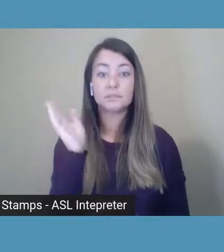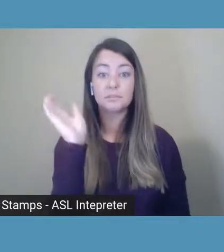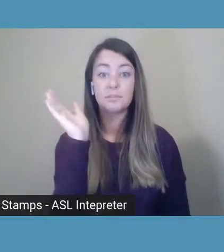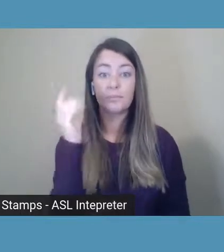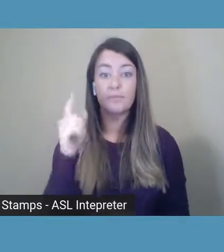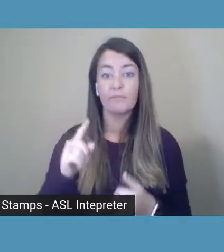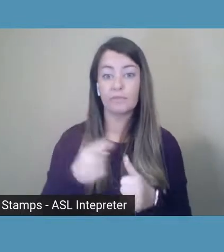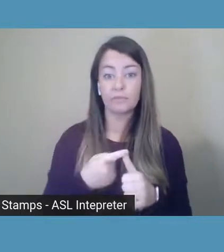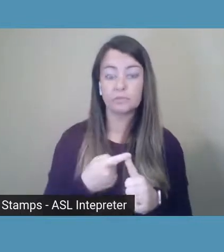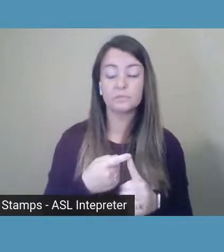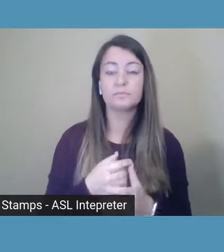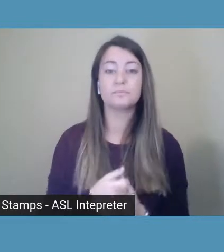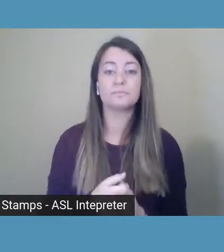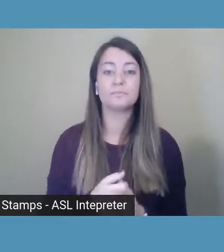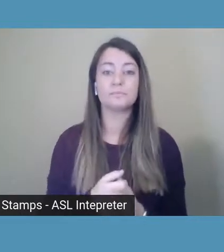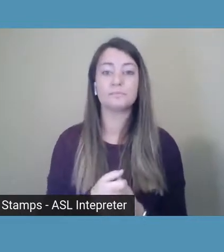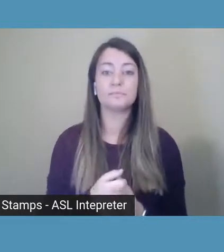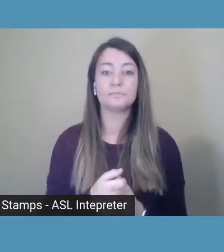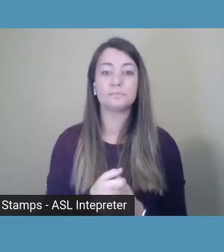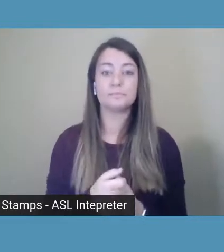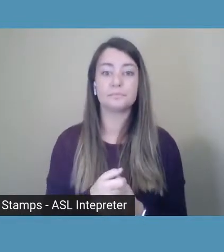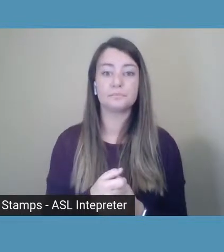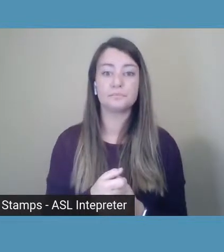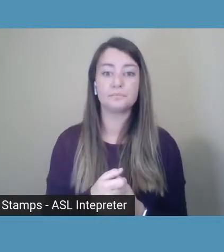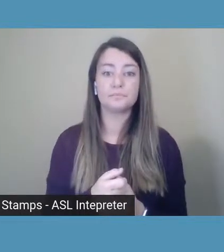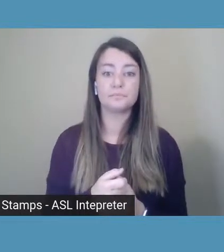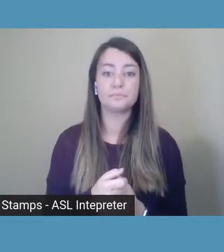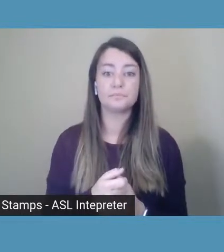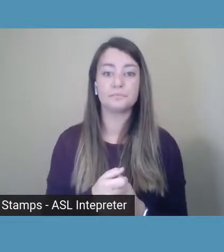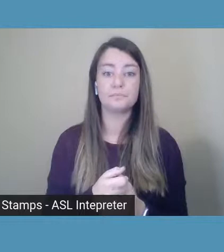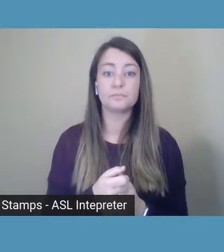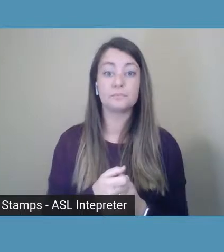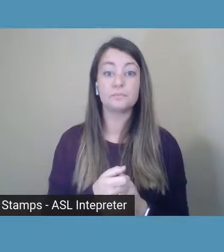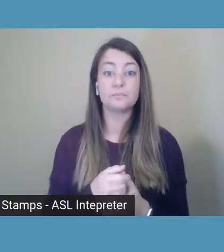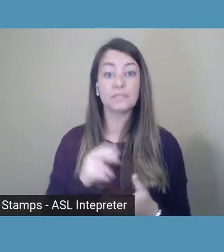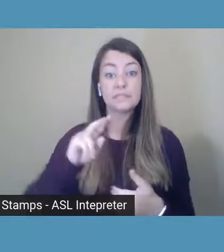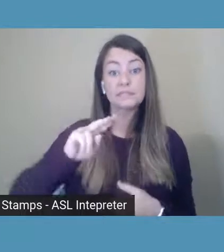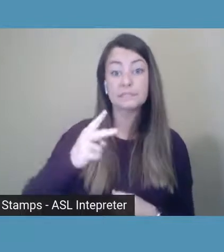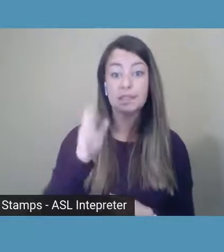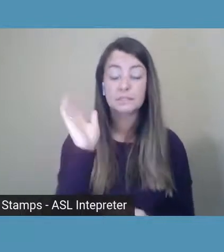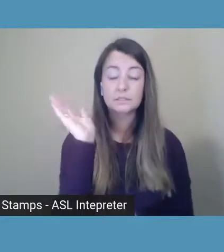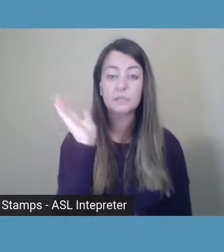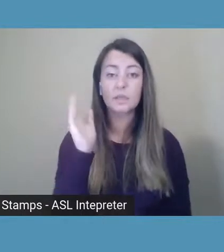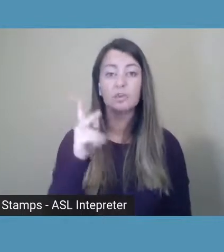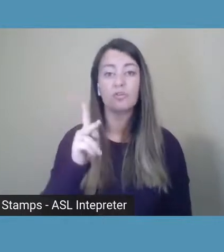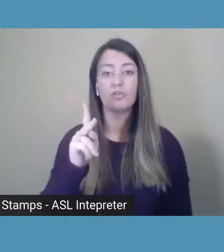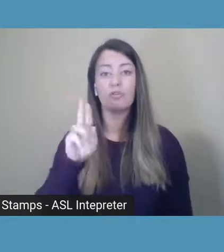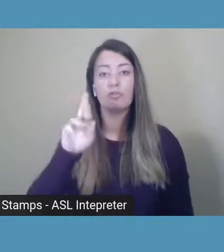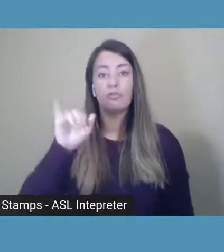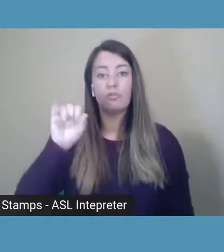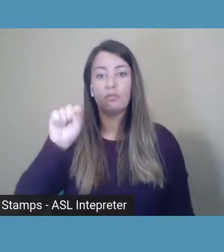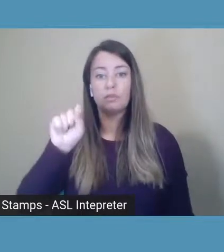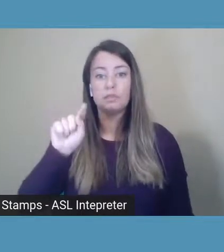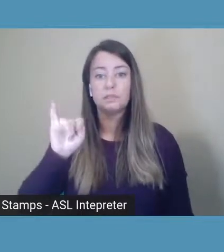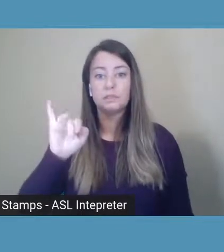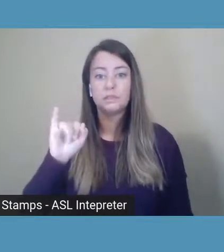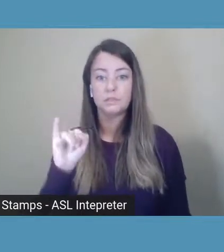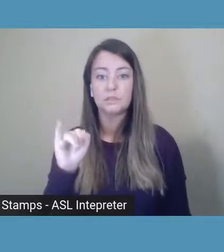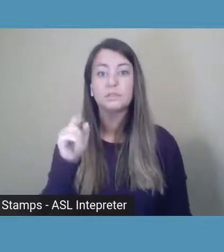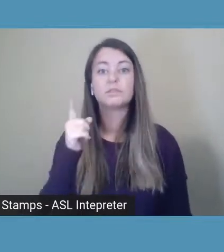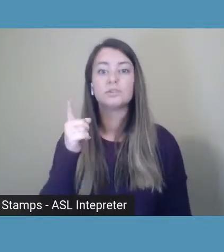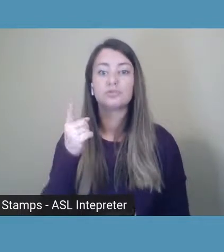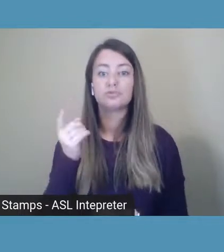artists who work with the community. Kristi is the Director of Learning and Engagement at the Asheville Art Museum in Asheville, North